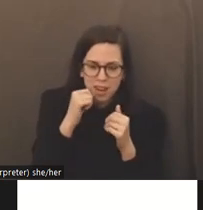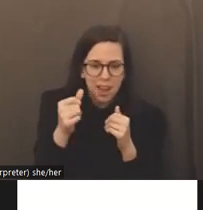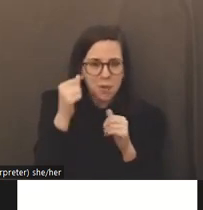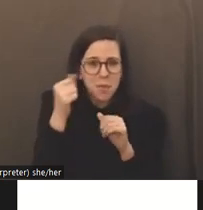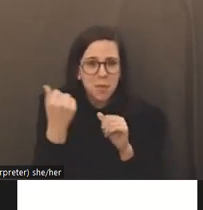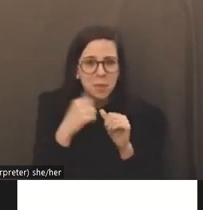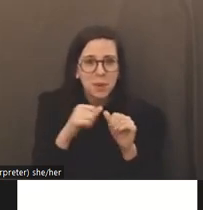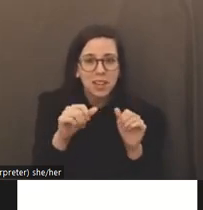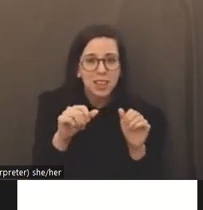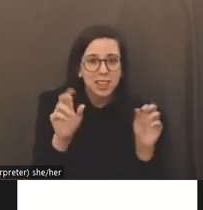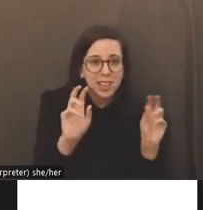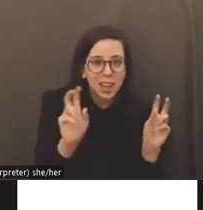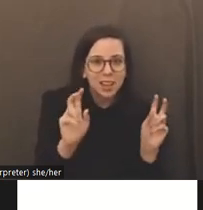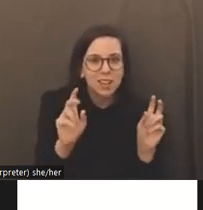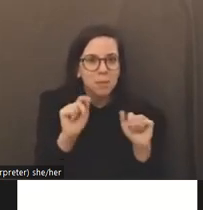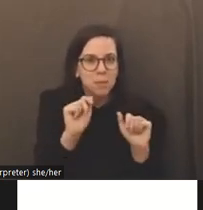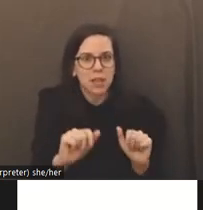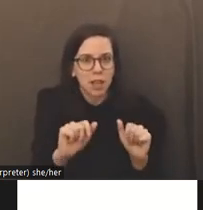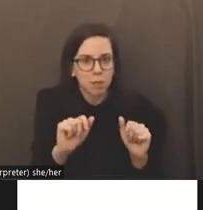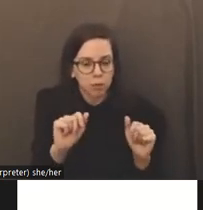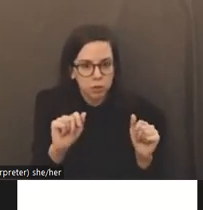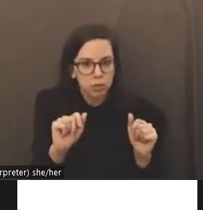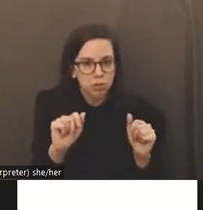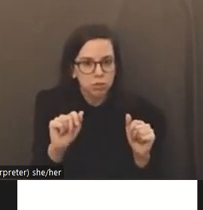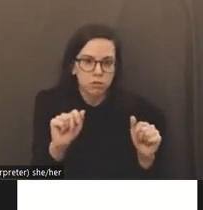You know, I'm glad, you know, that really stuck.